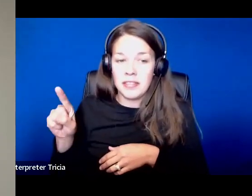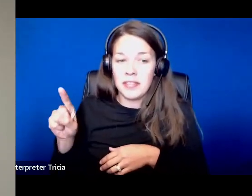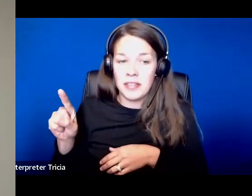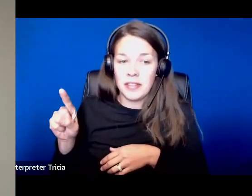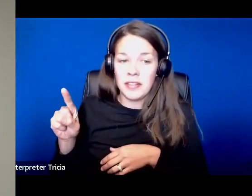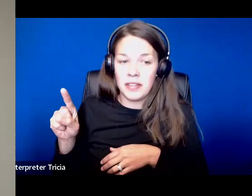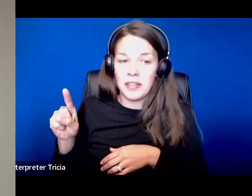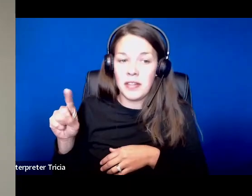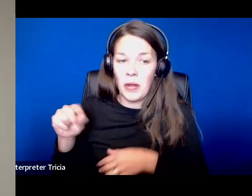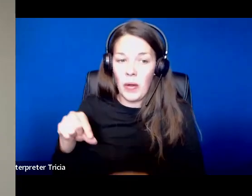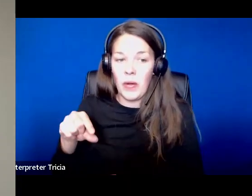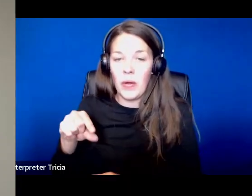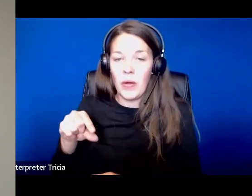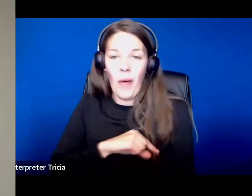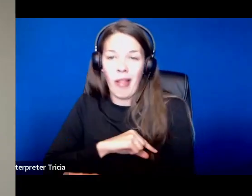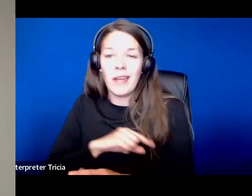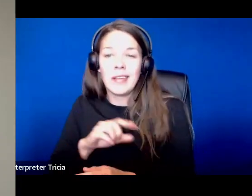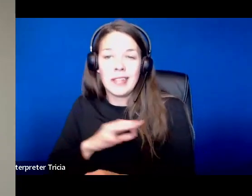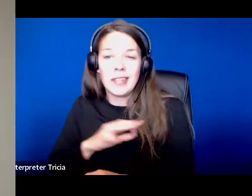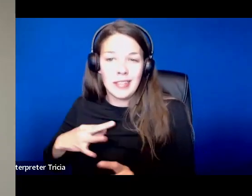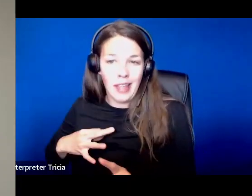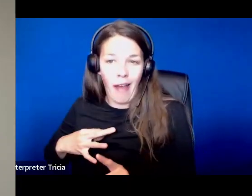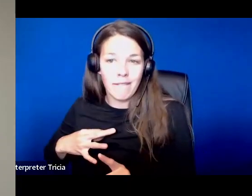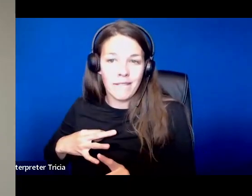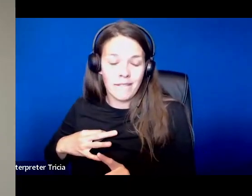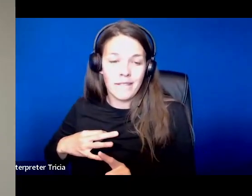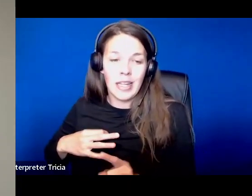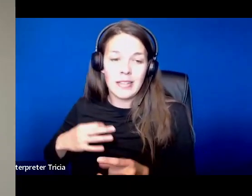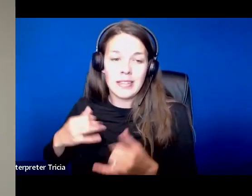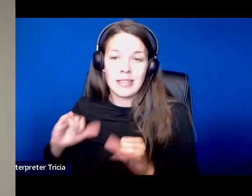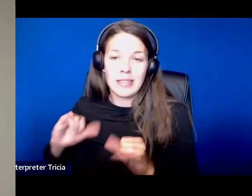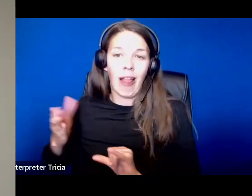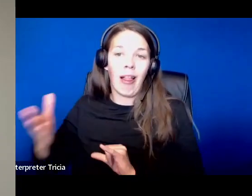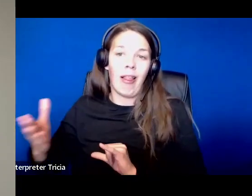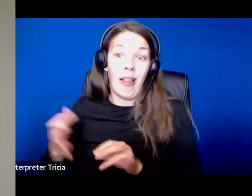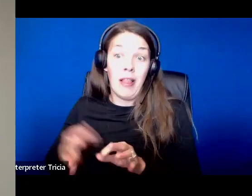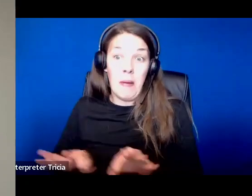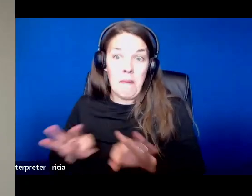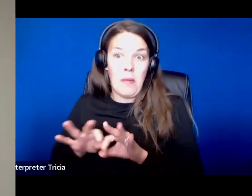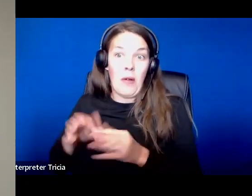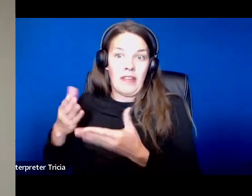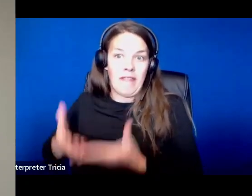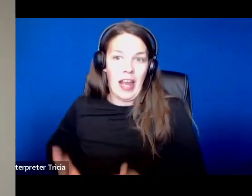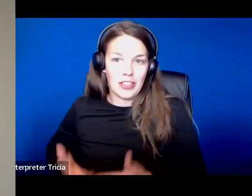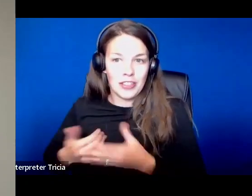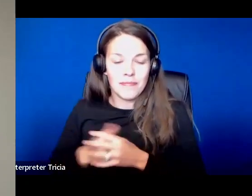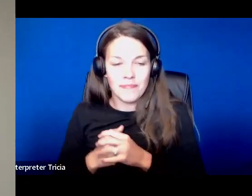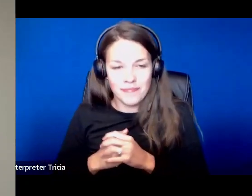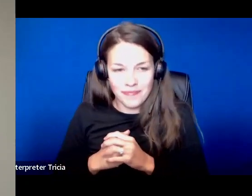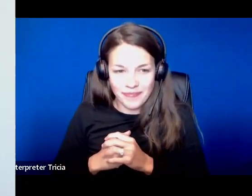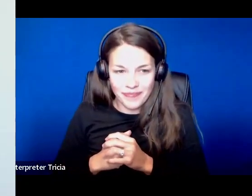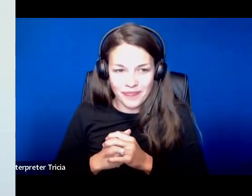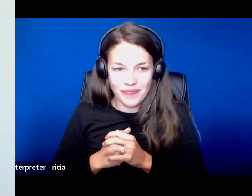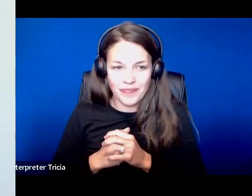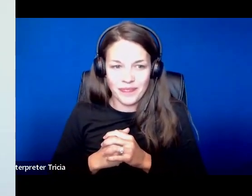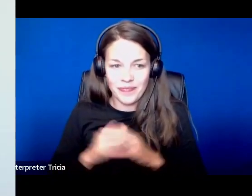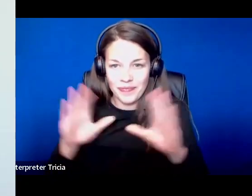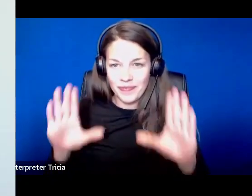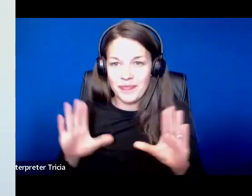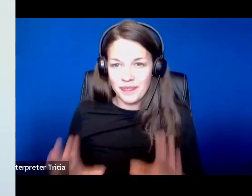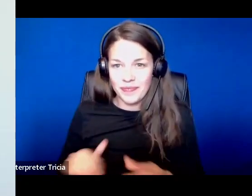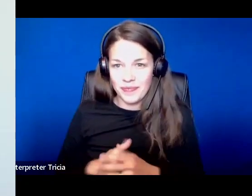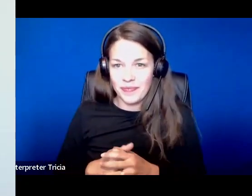the quality of staff was, and it still is, like a key factor. That's